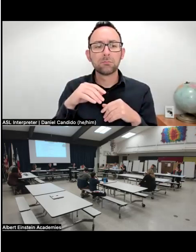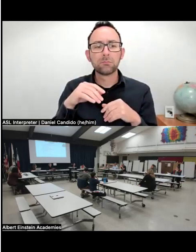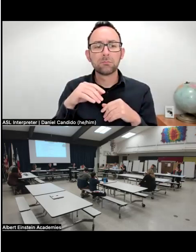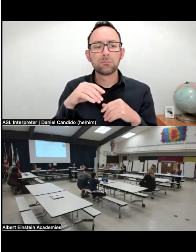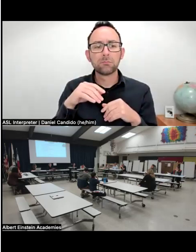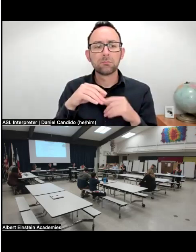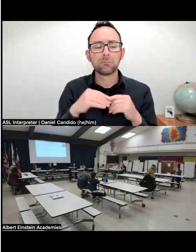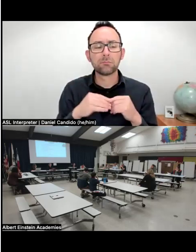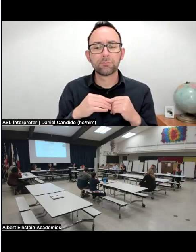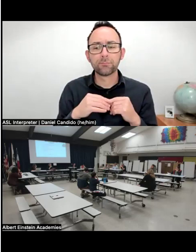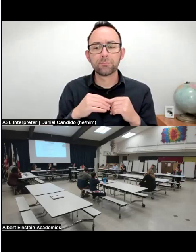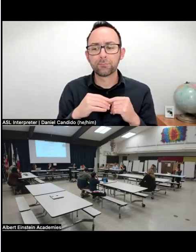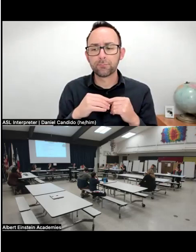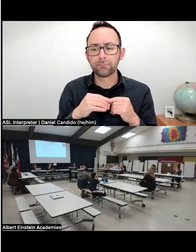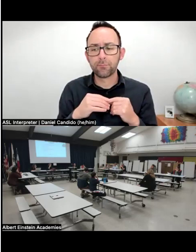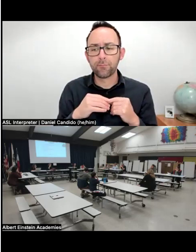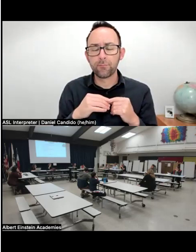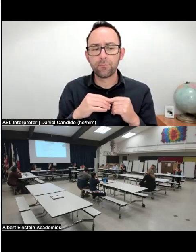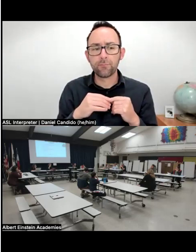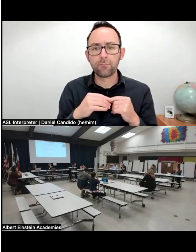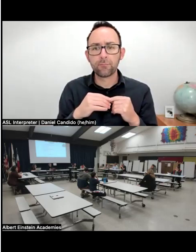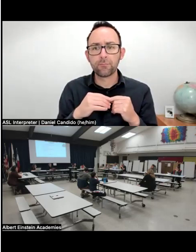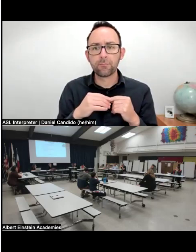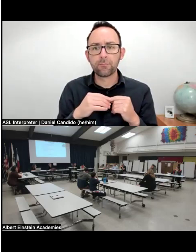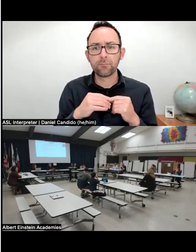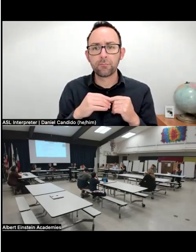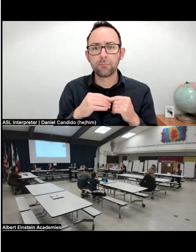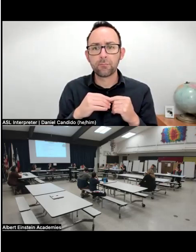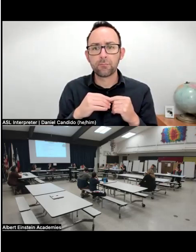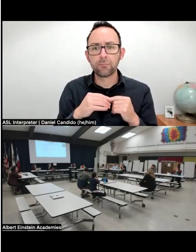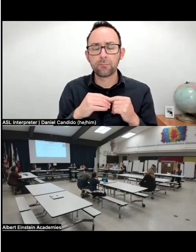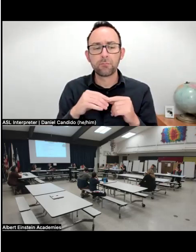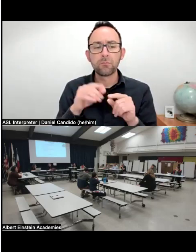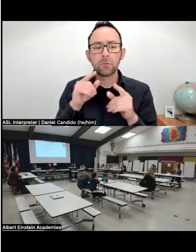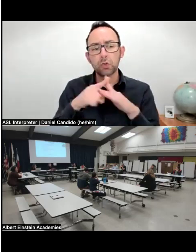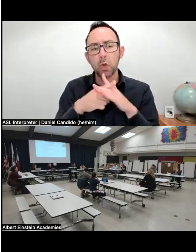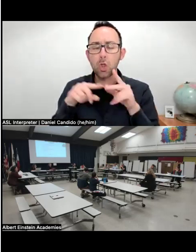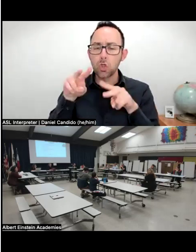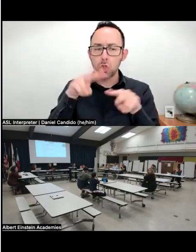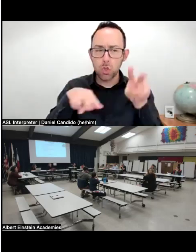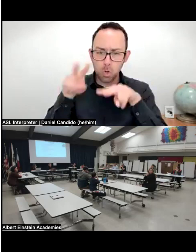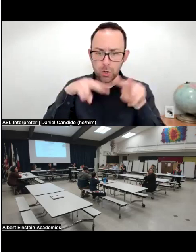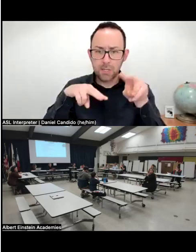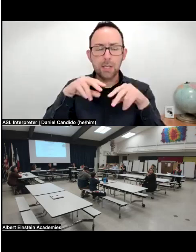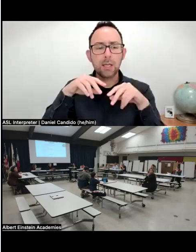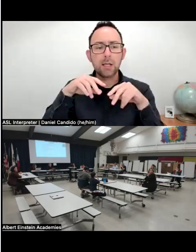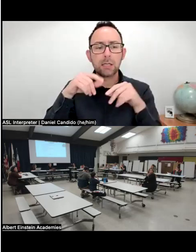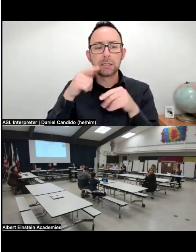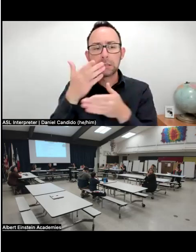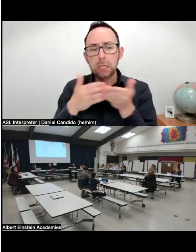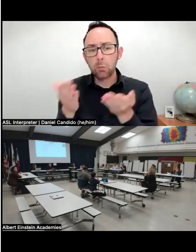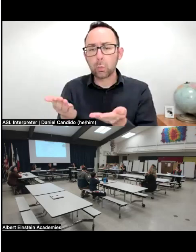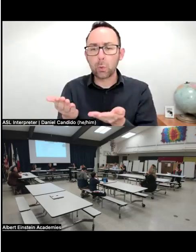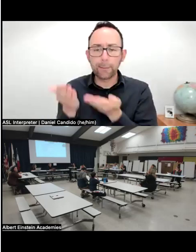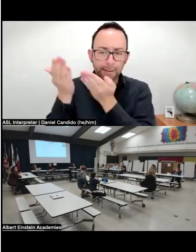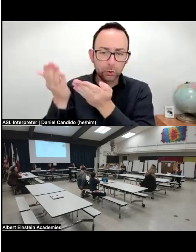data, are very informative as we move towards looking and funneling some recommendations.